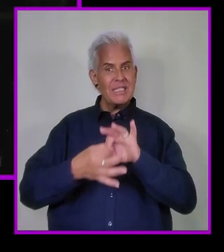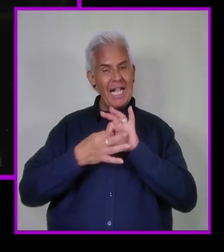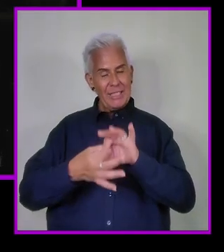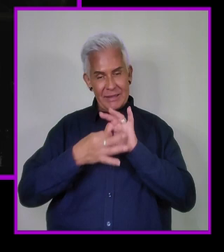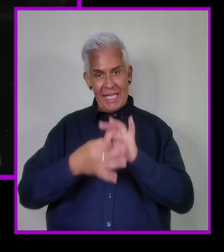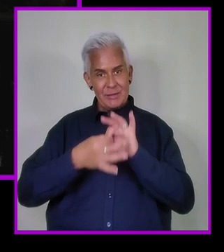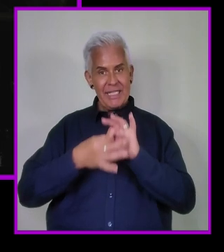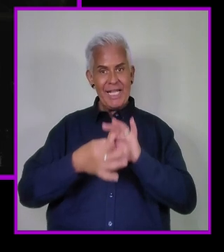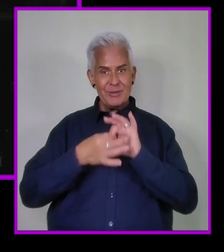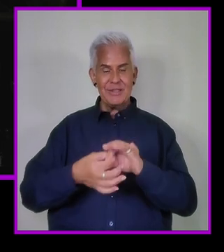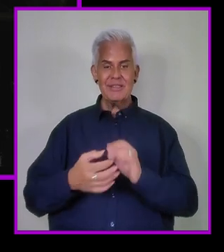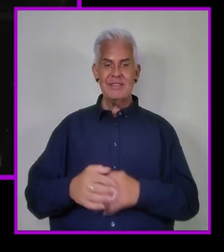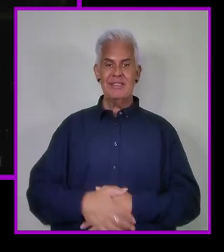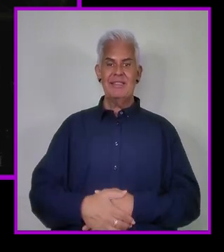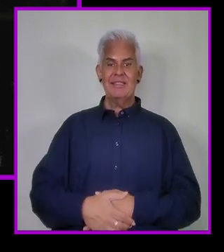engagement.